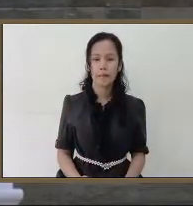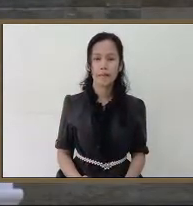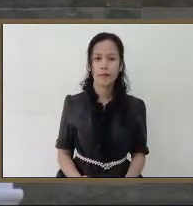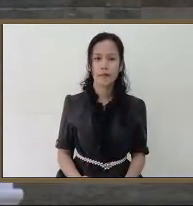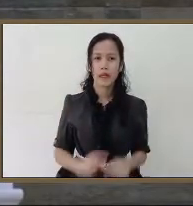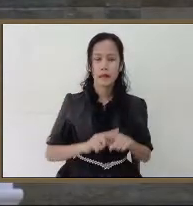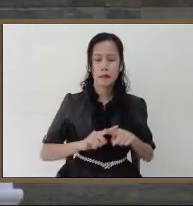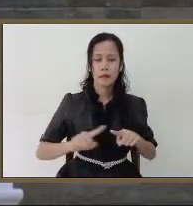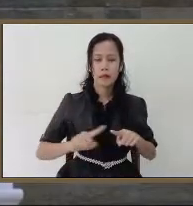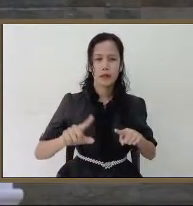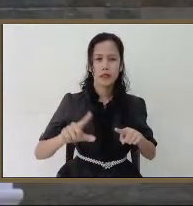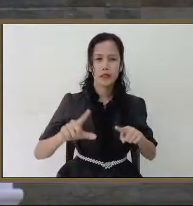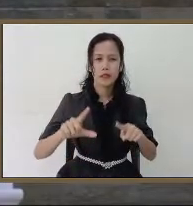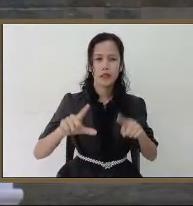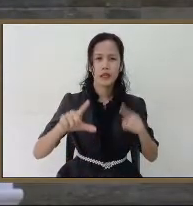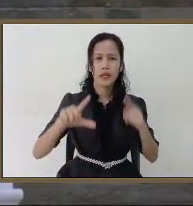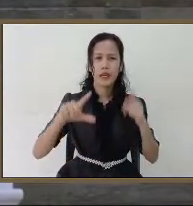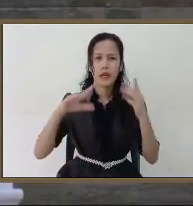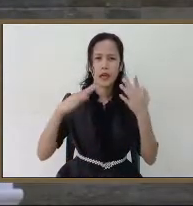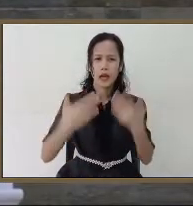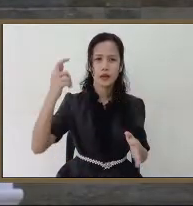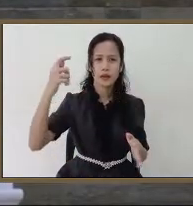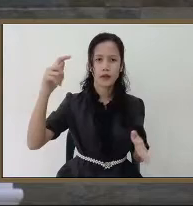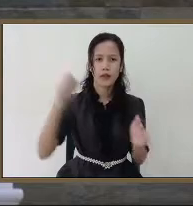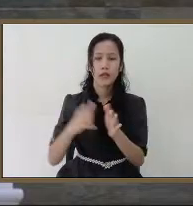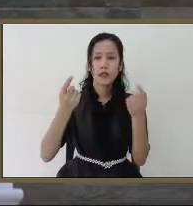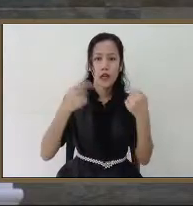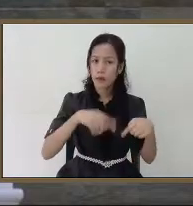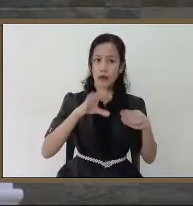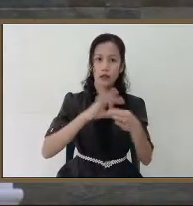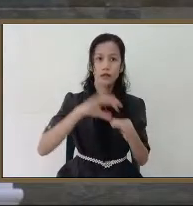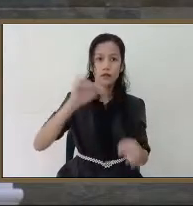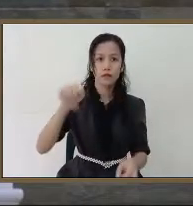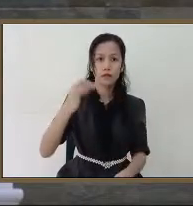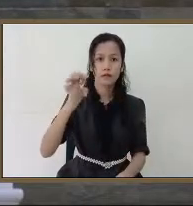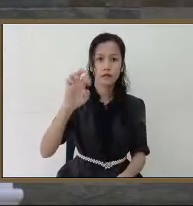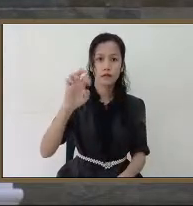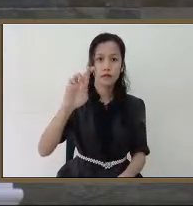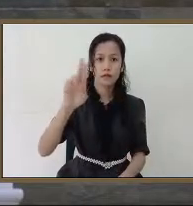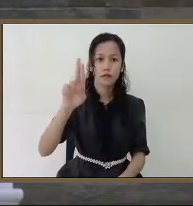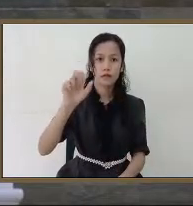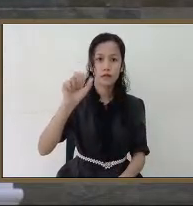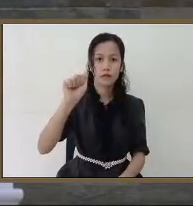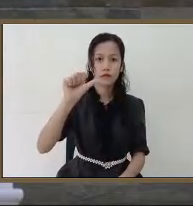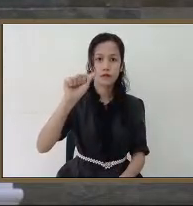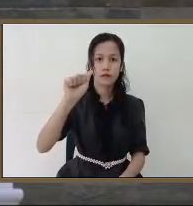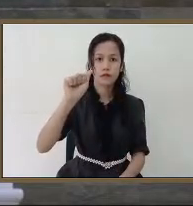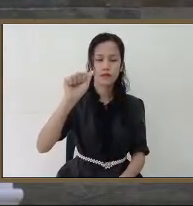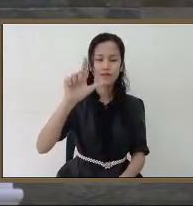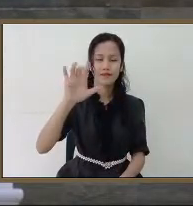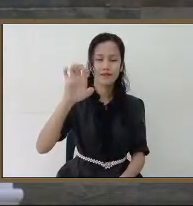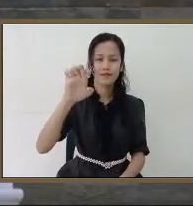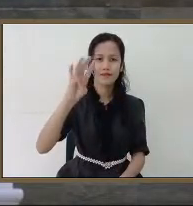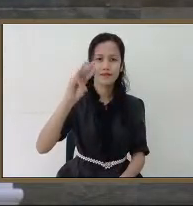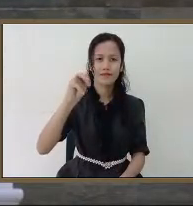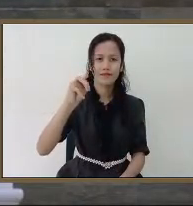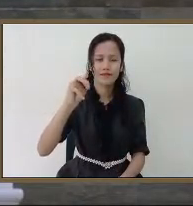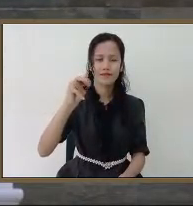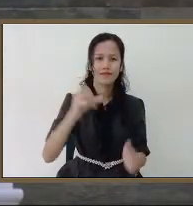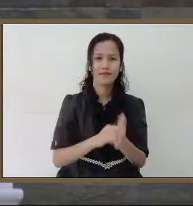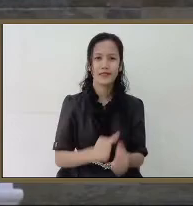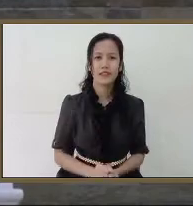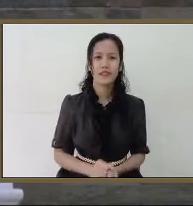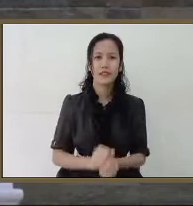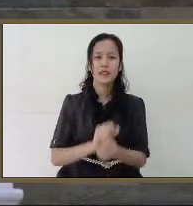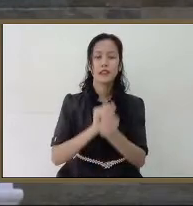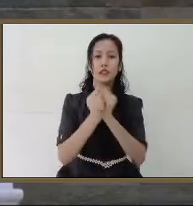after ng kanyang pagdating sa Jerusalem, that was around 458 BC, nag-switch po into first person